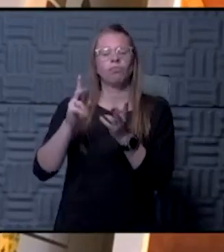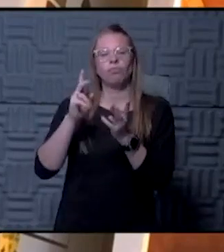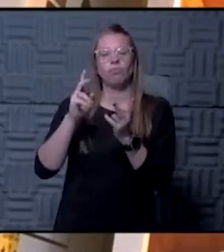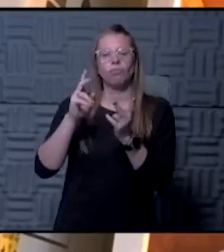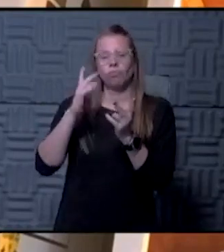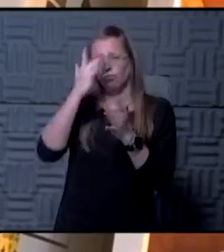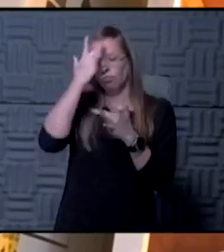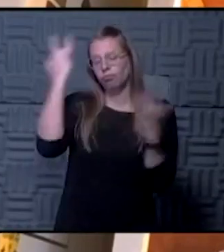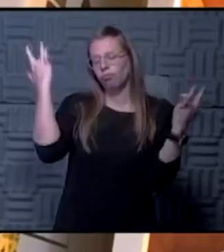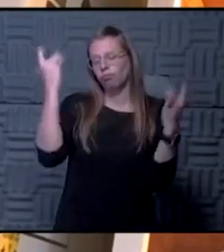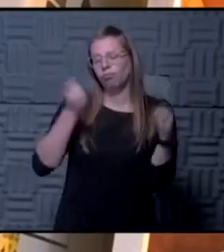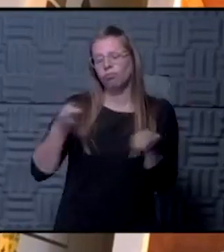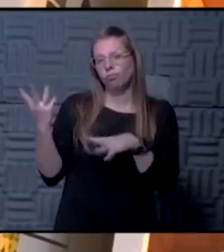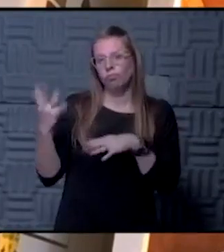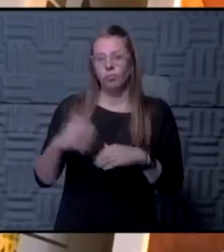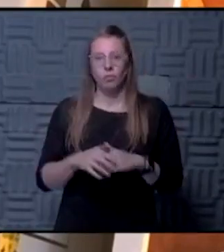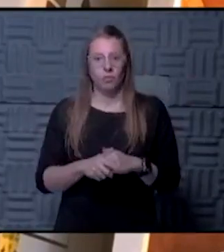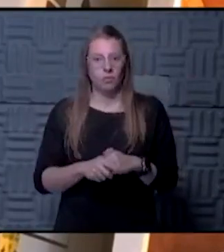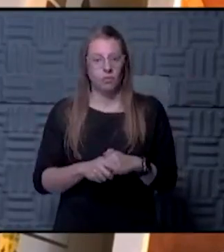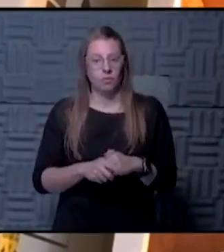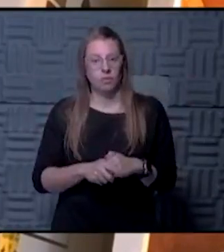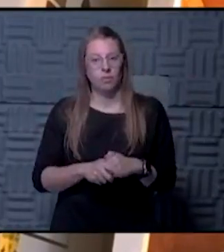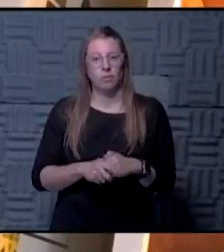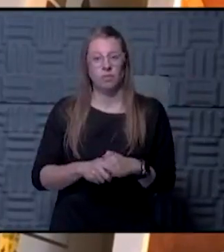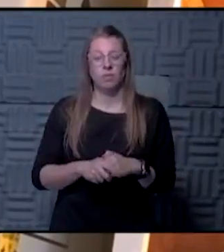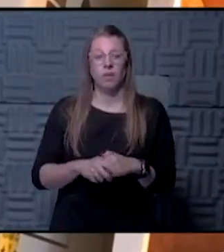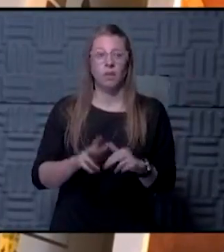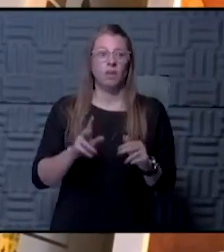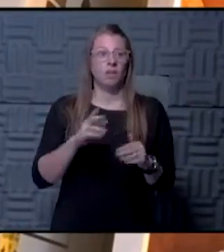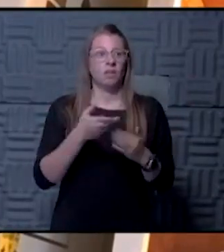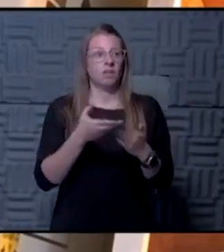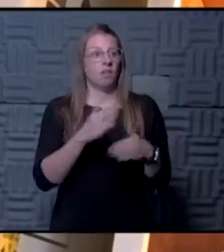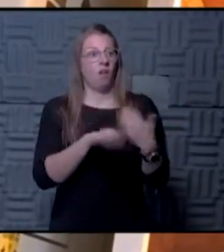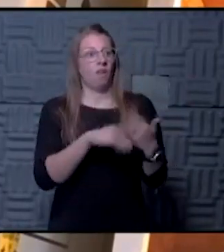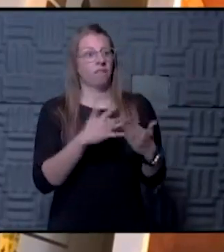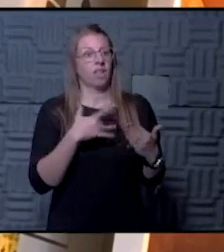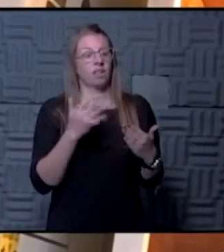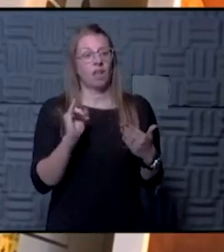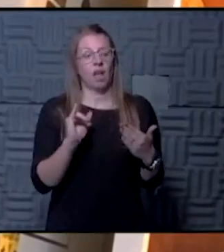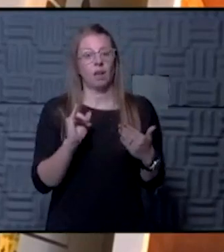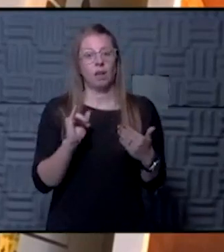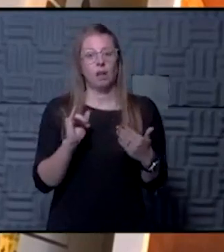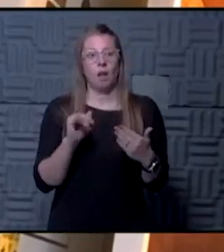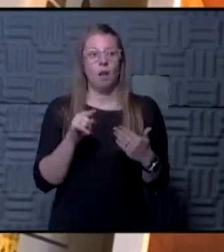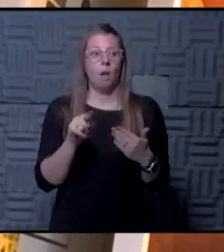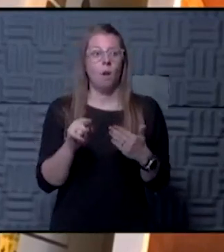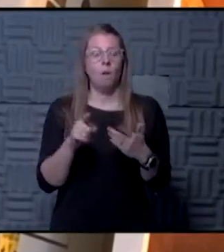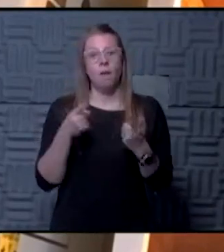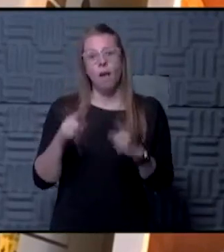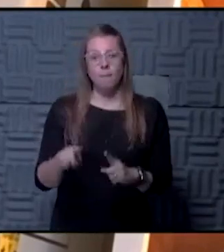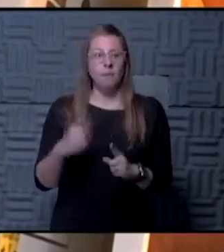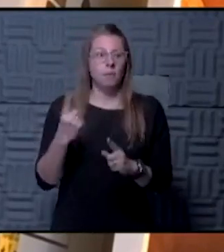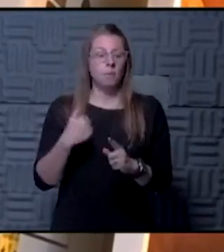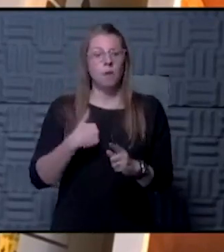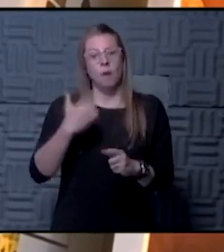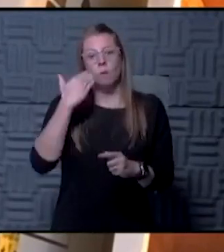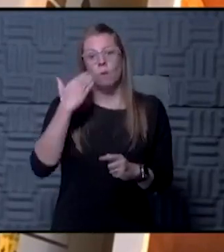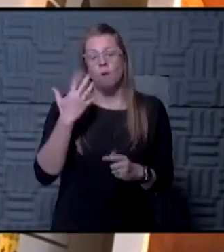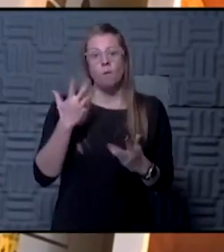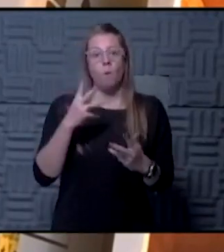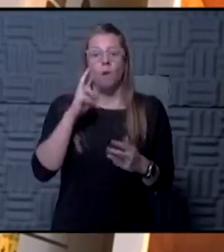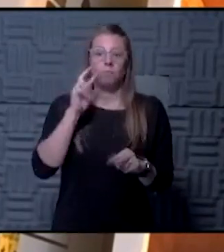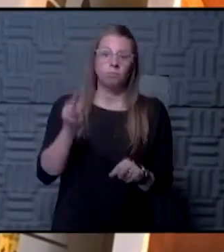a deal. And I know everybody feels like, well, that's something that's happened to somebody I know, or I see it